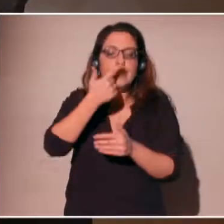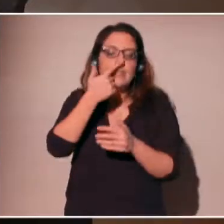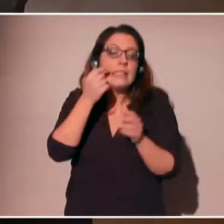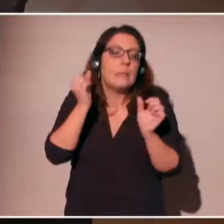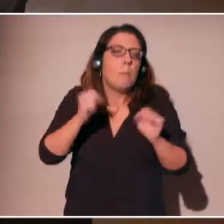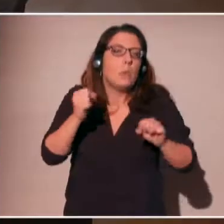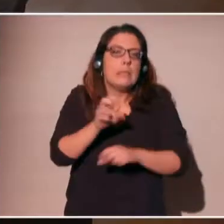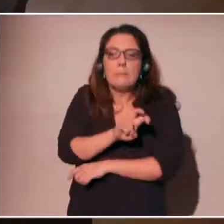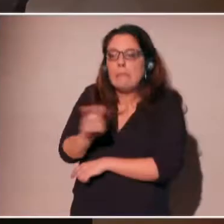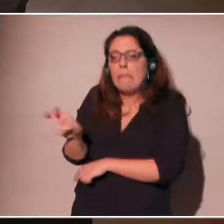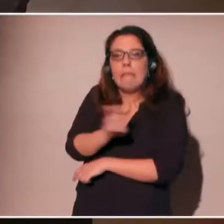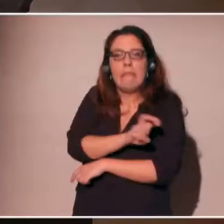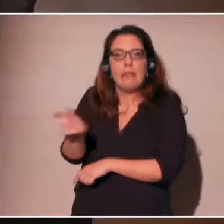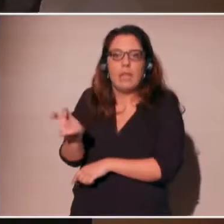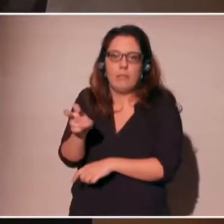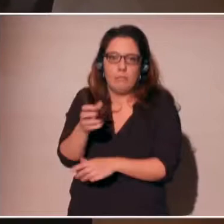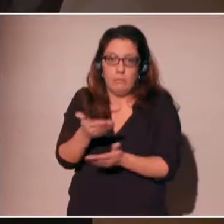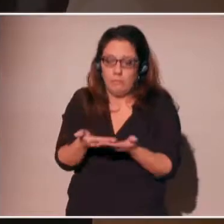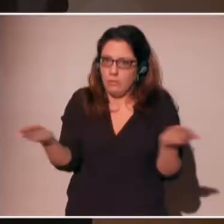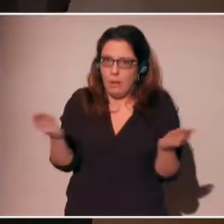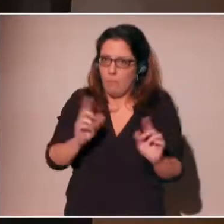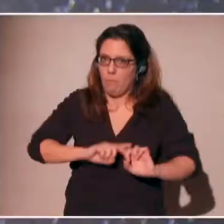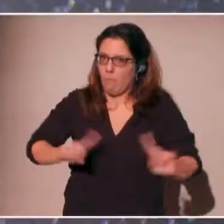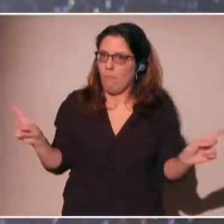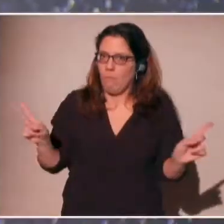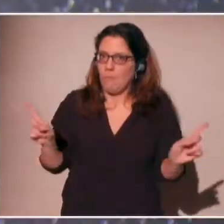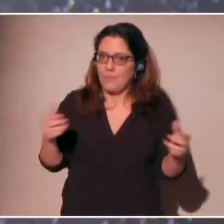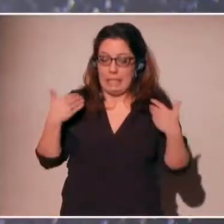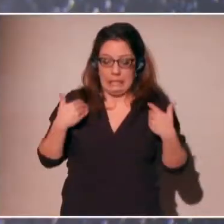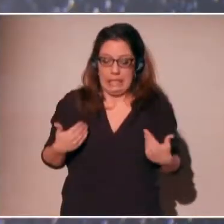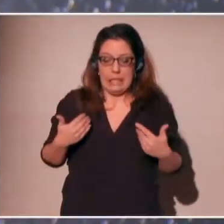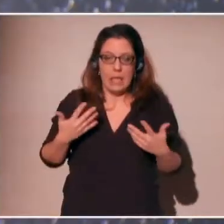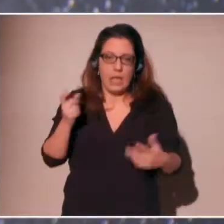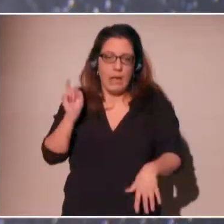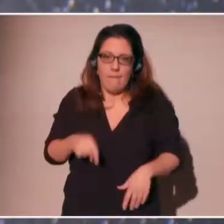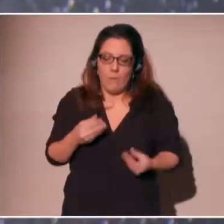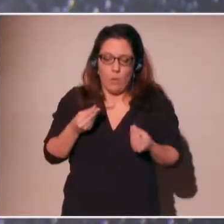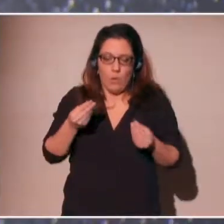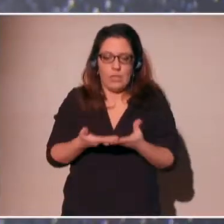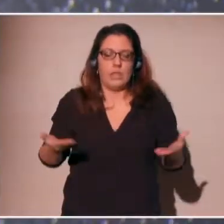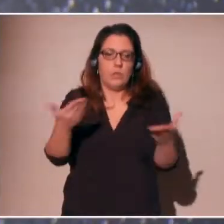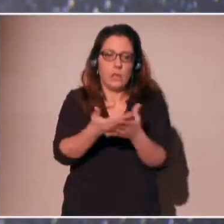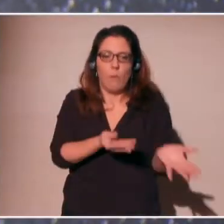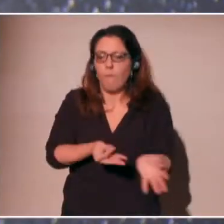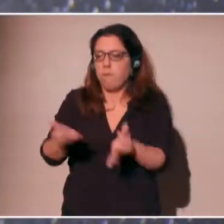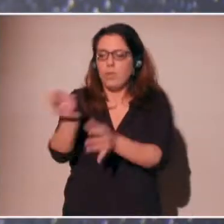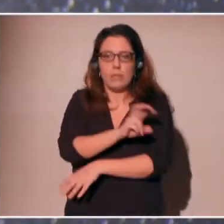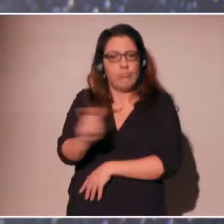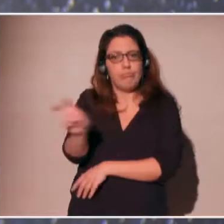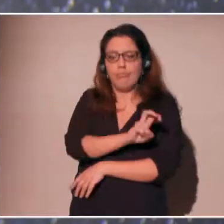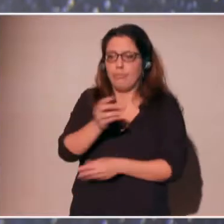public sector. Nowadays it's possible, but it's not very easy. So we really have